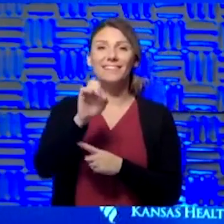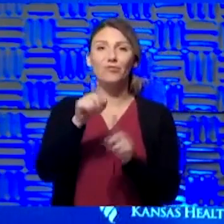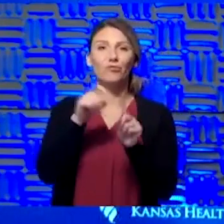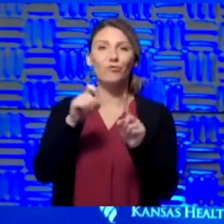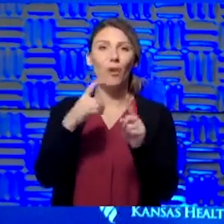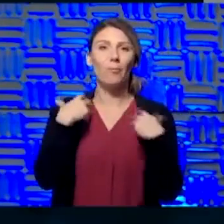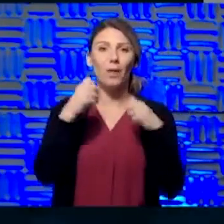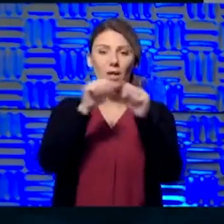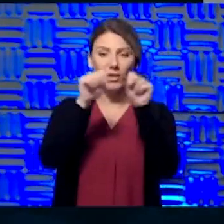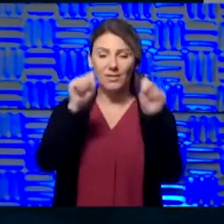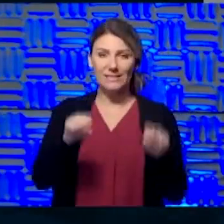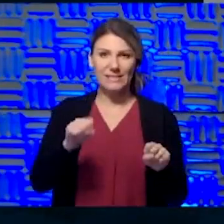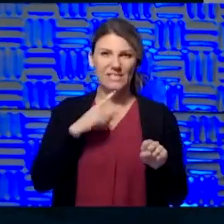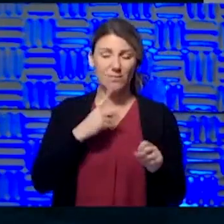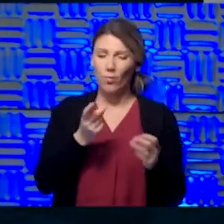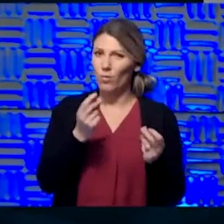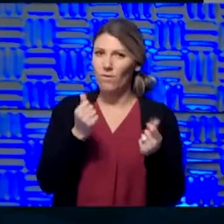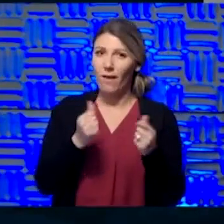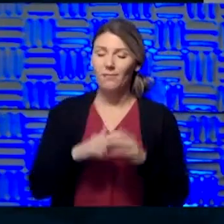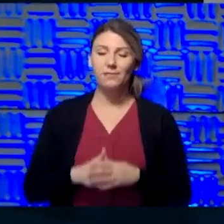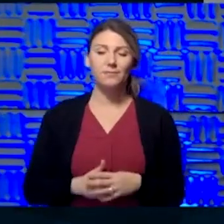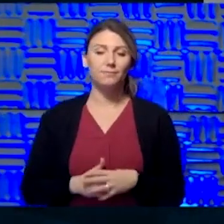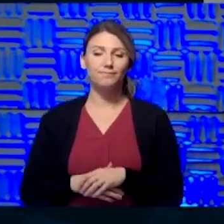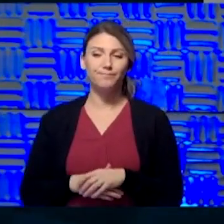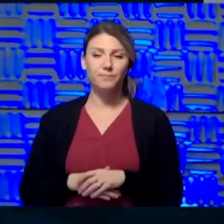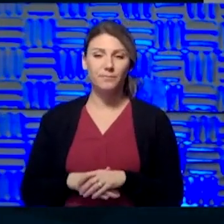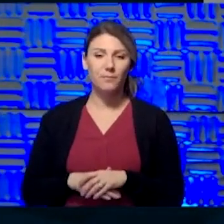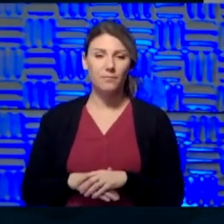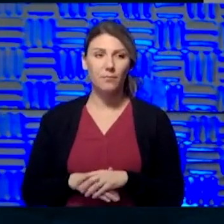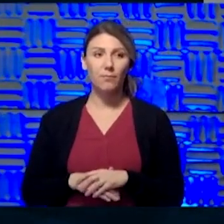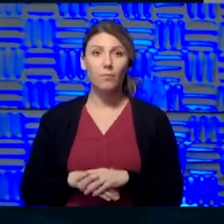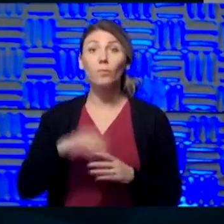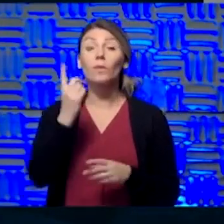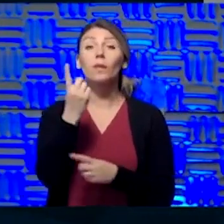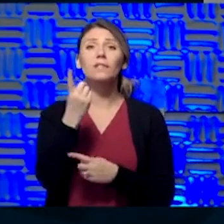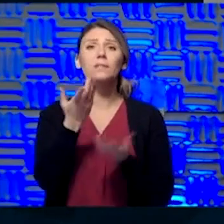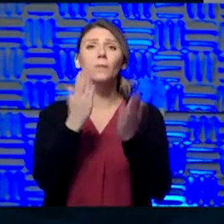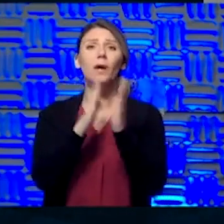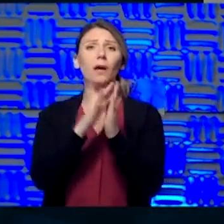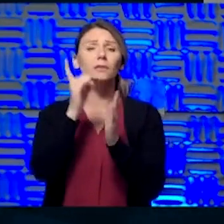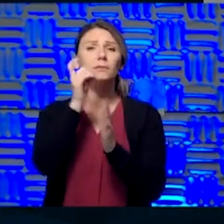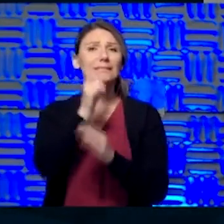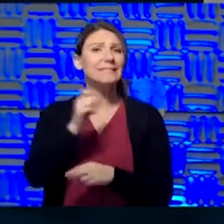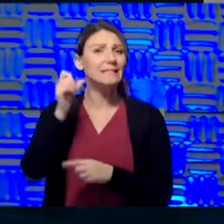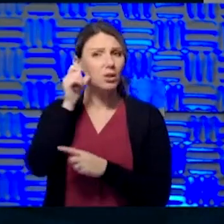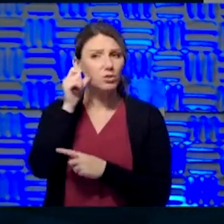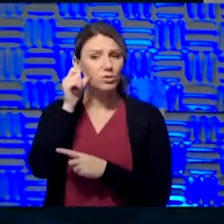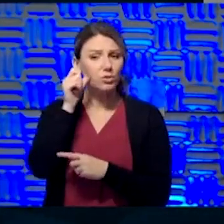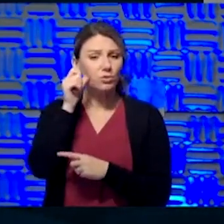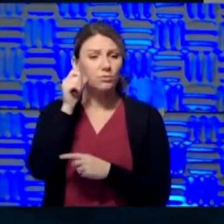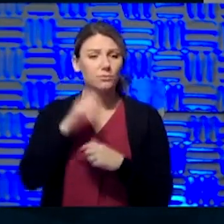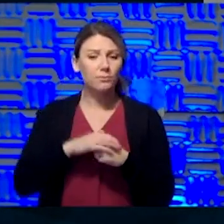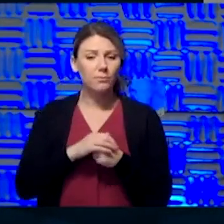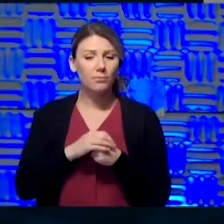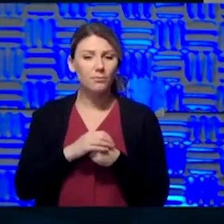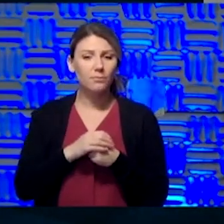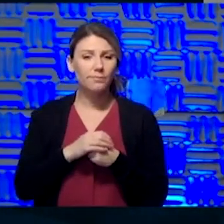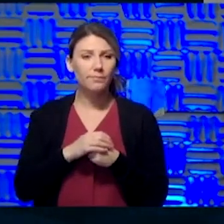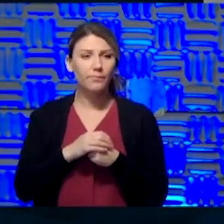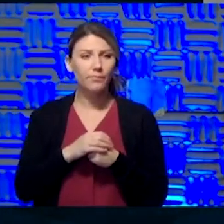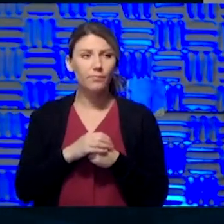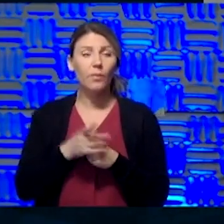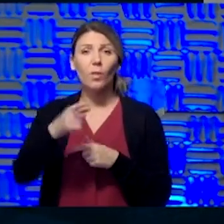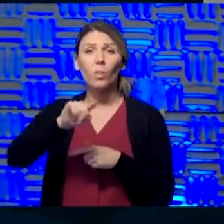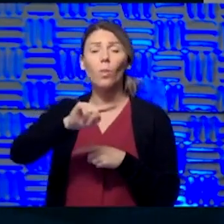I just had something real quick. Somebody had asked yesterday if those with type